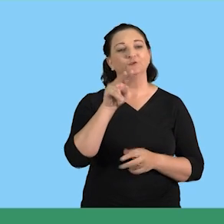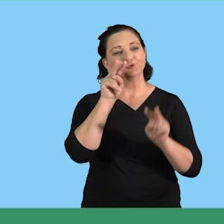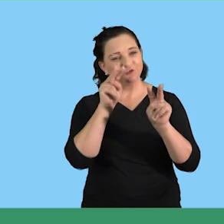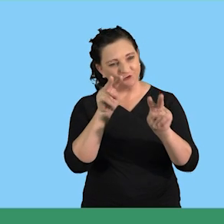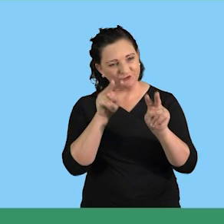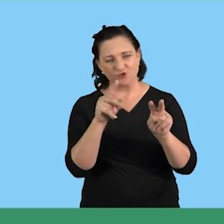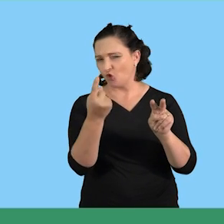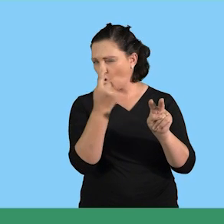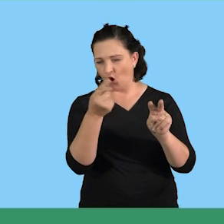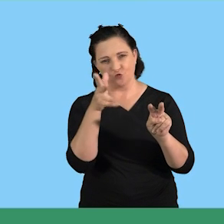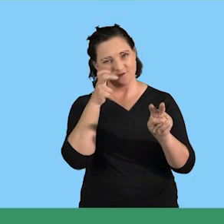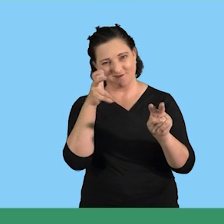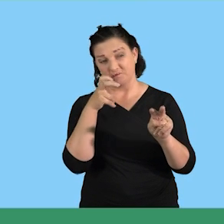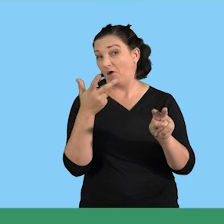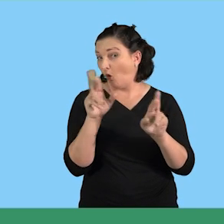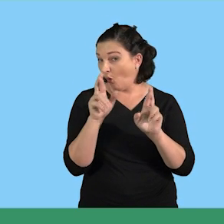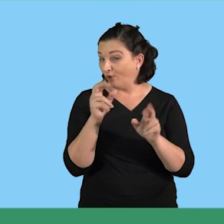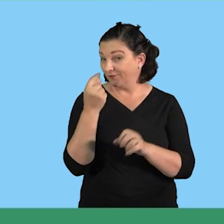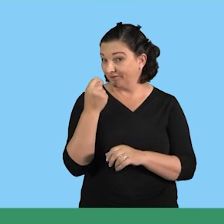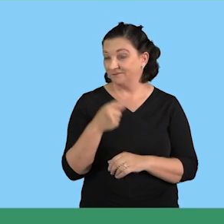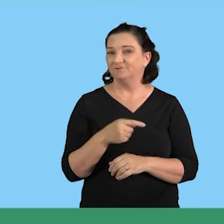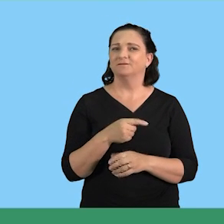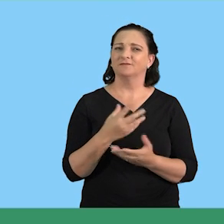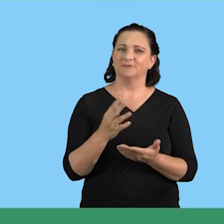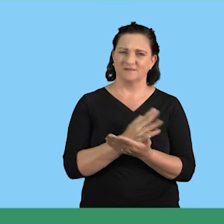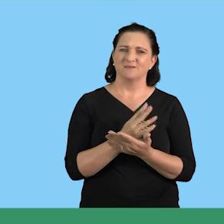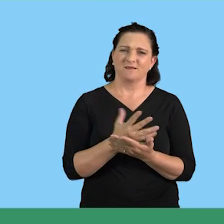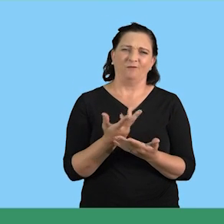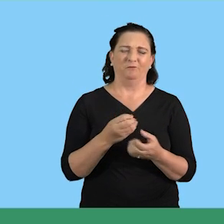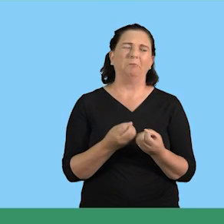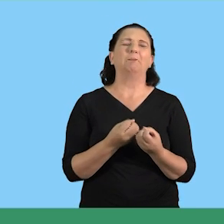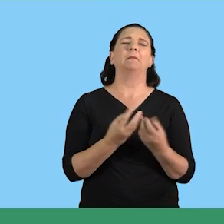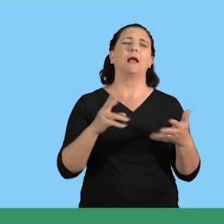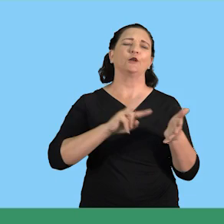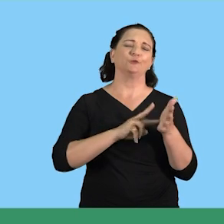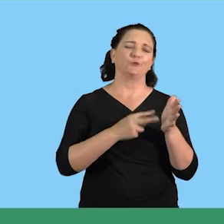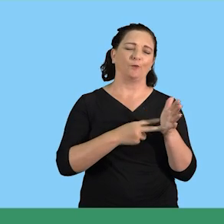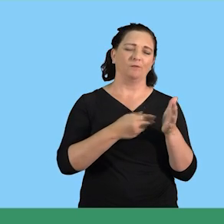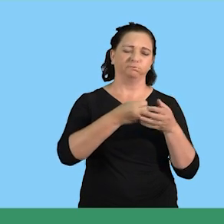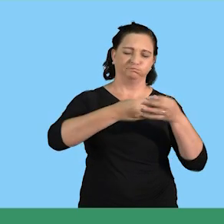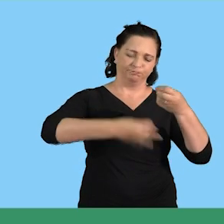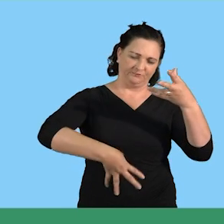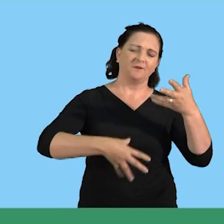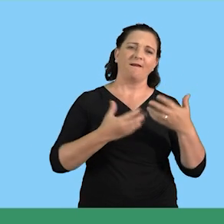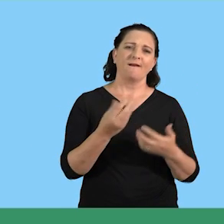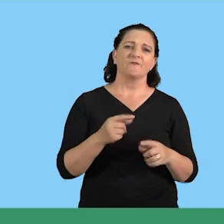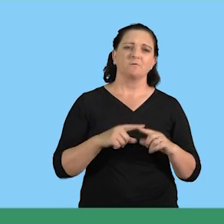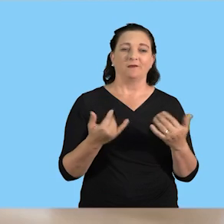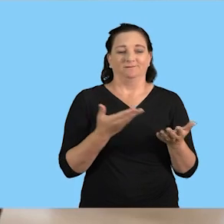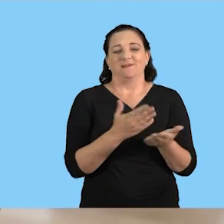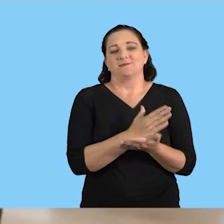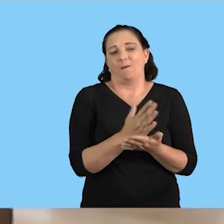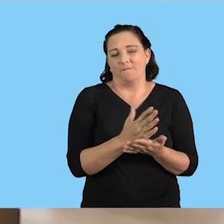see than just to listen. So I hope you understand these are some of the many purposes that we have of visual aids. There's many